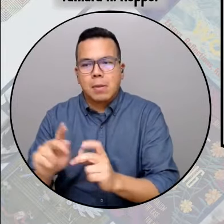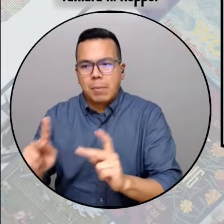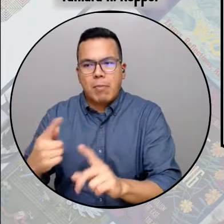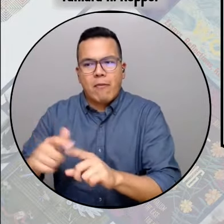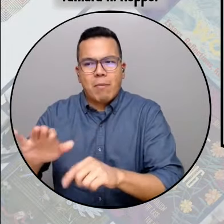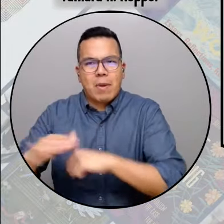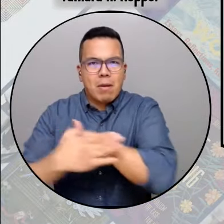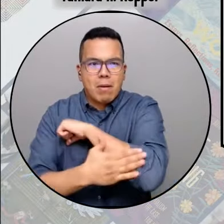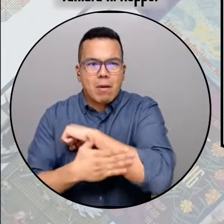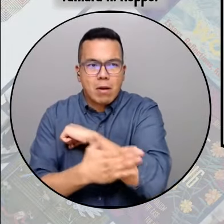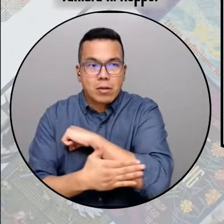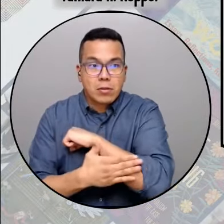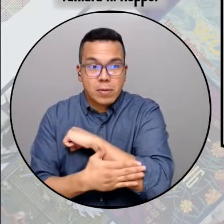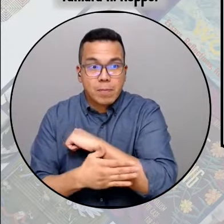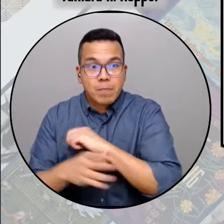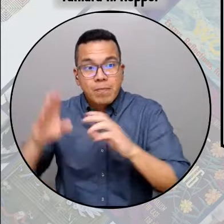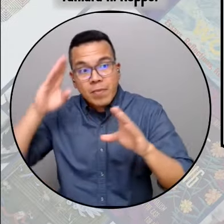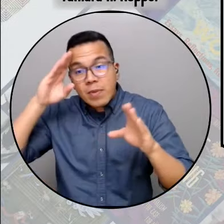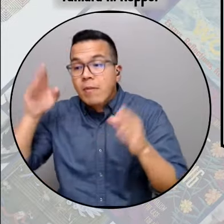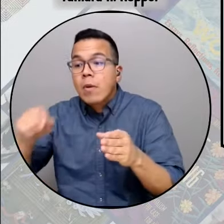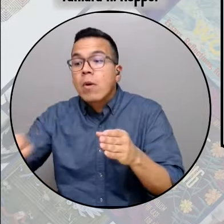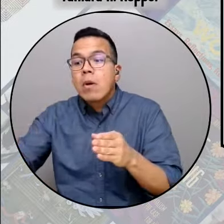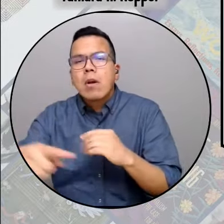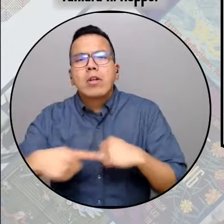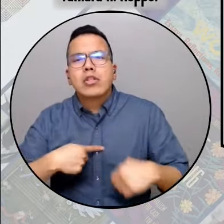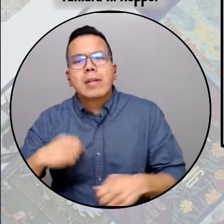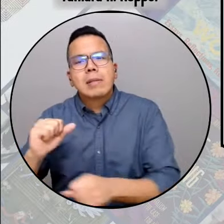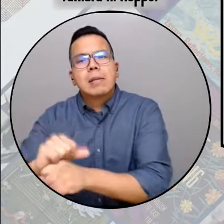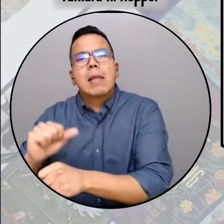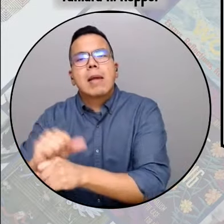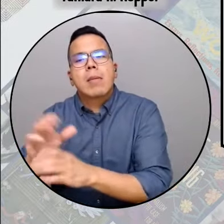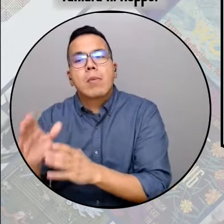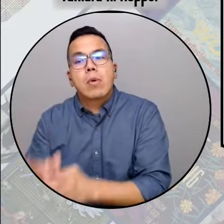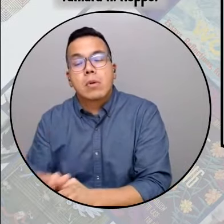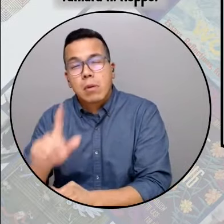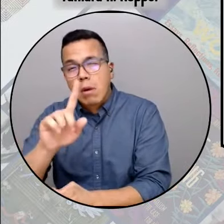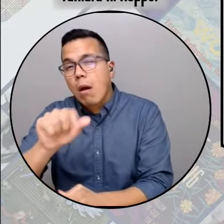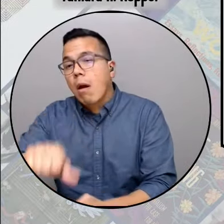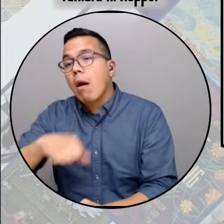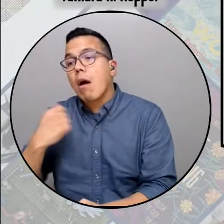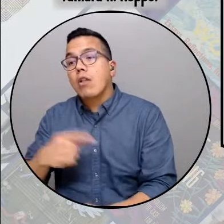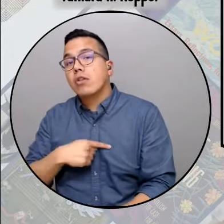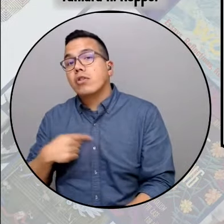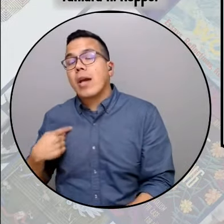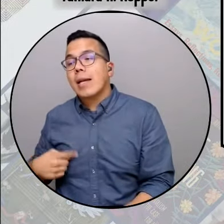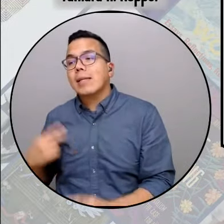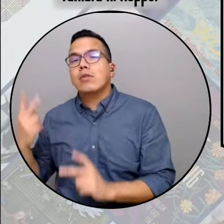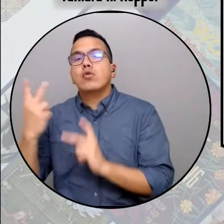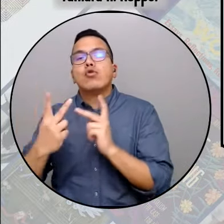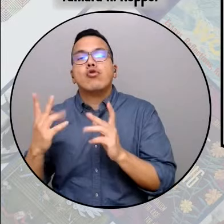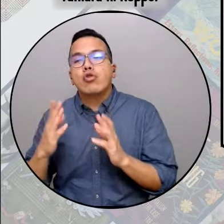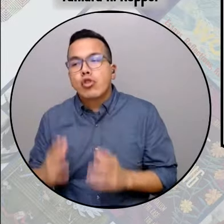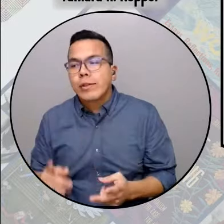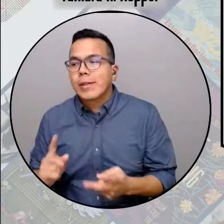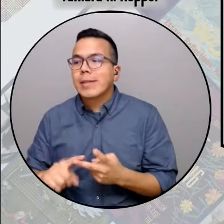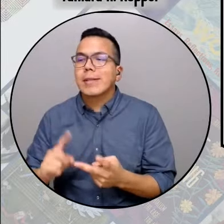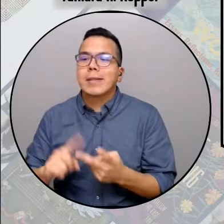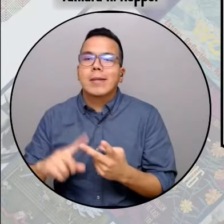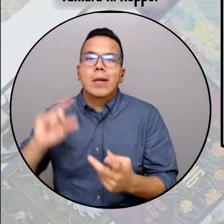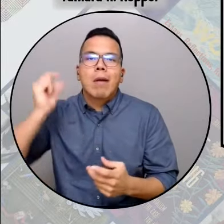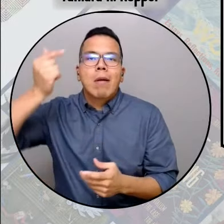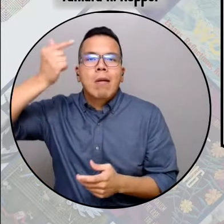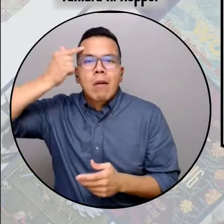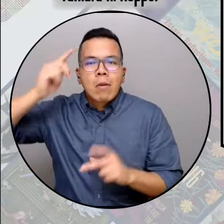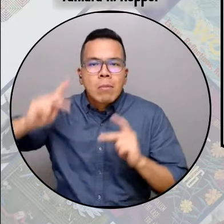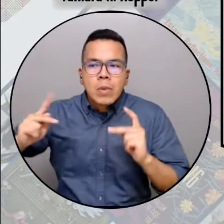specifically targeted Chinese laborers. And so other Chinese immigrants, such as tourists and business people and diplomats, could still come into the U.S.